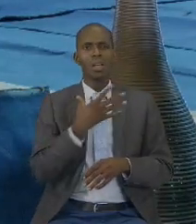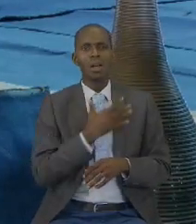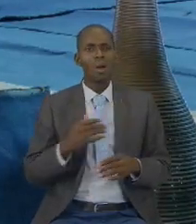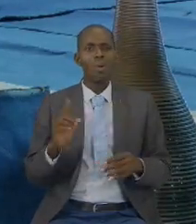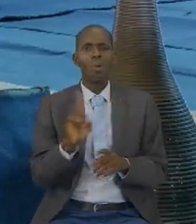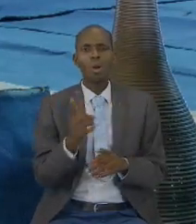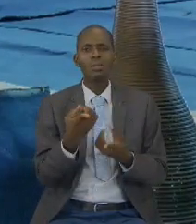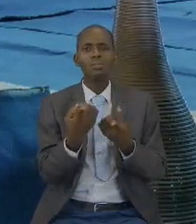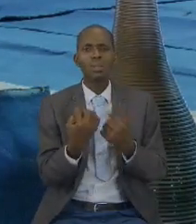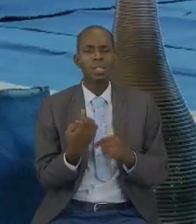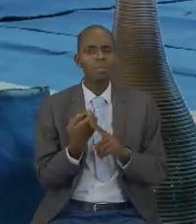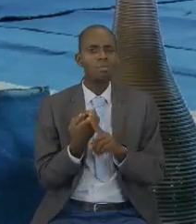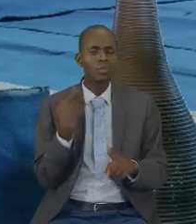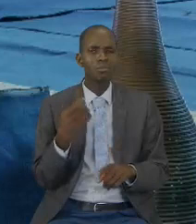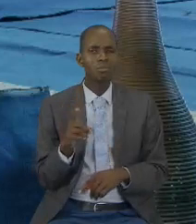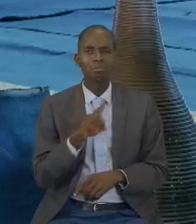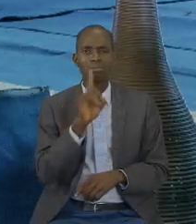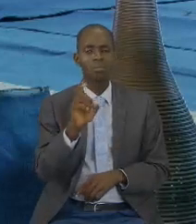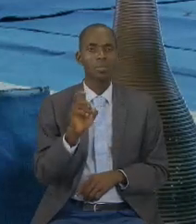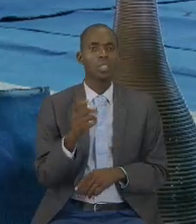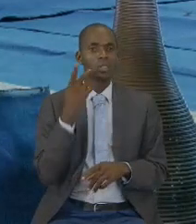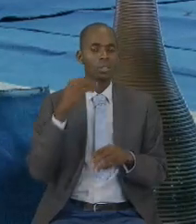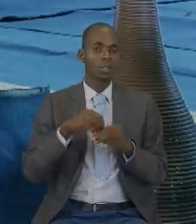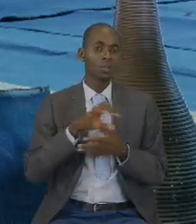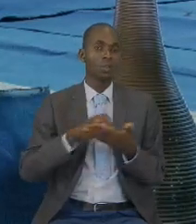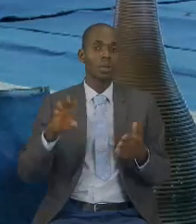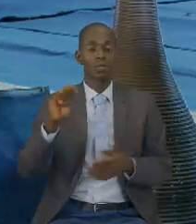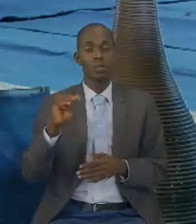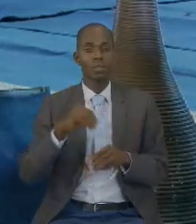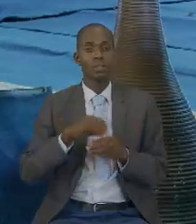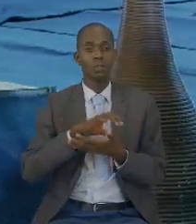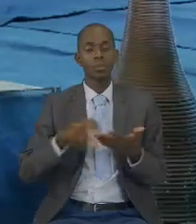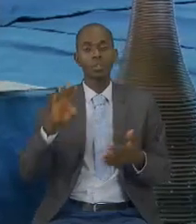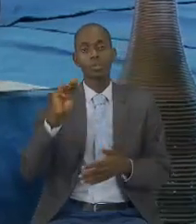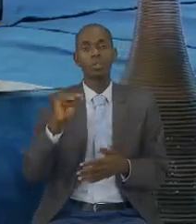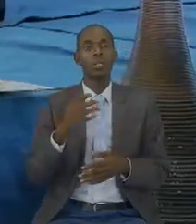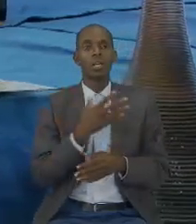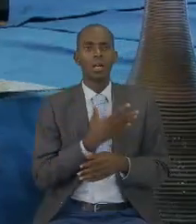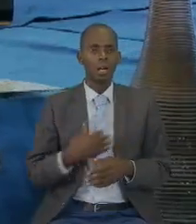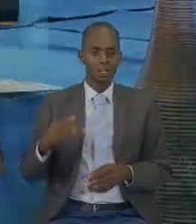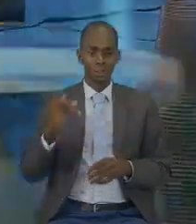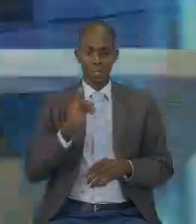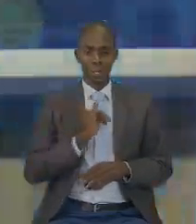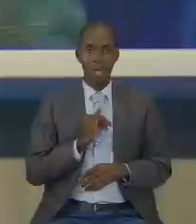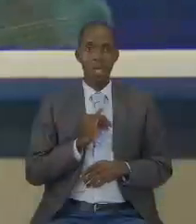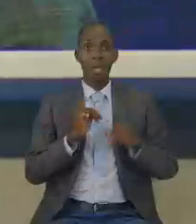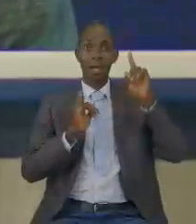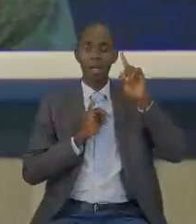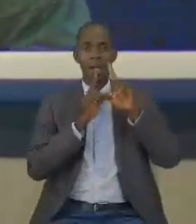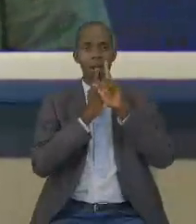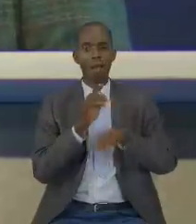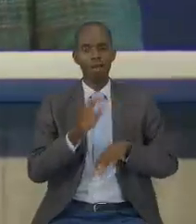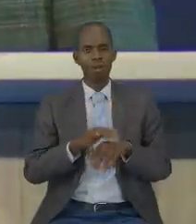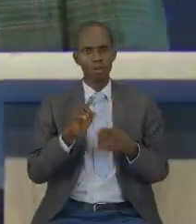whence came they? Look at verse 14. In verse 14, and I said unto